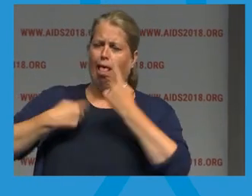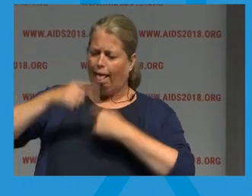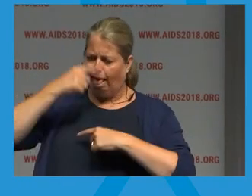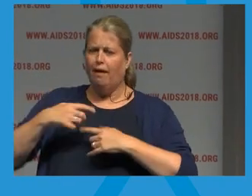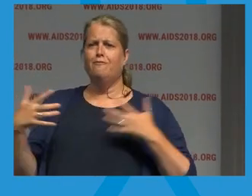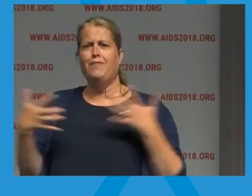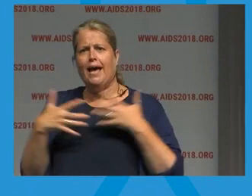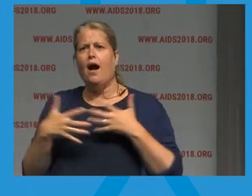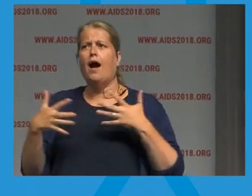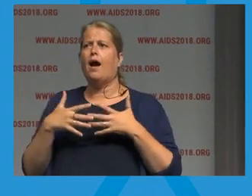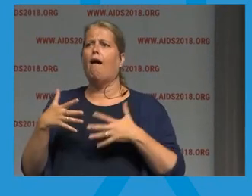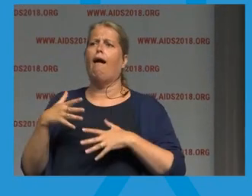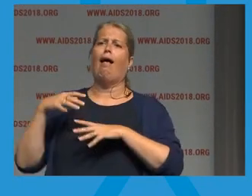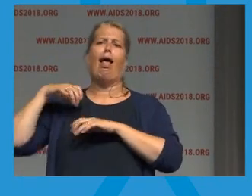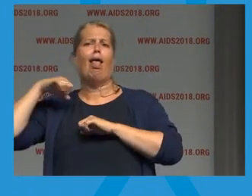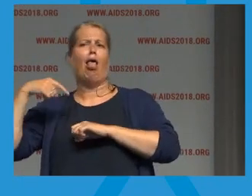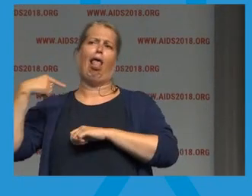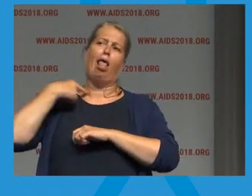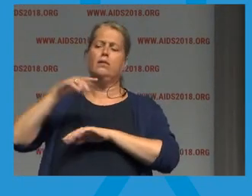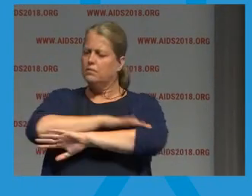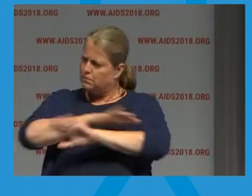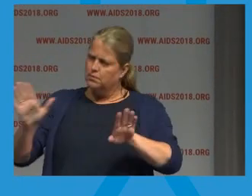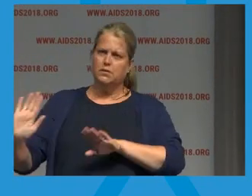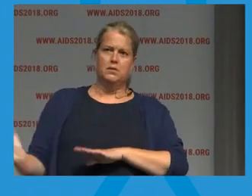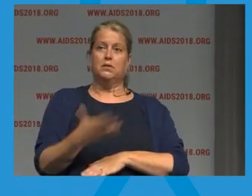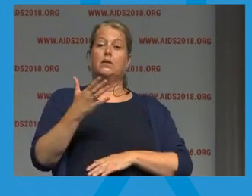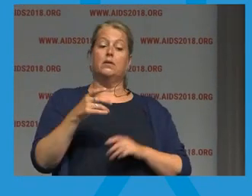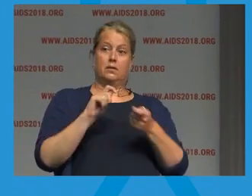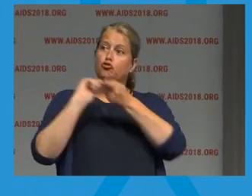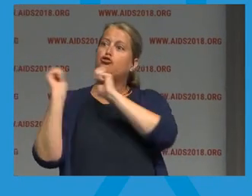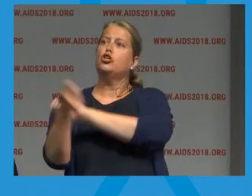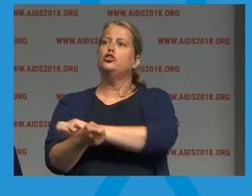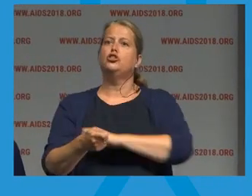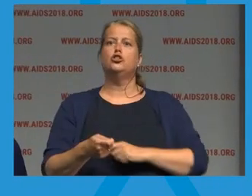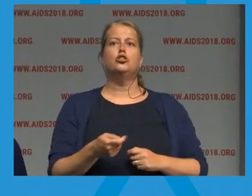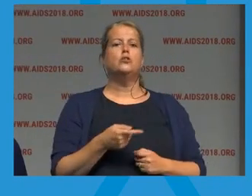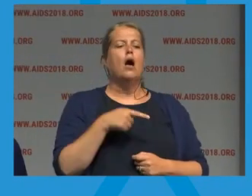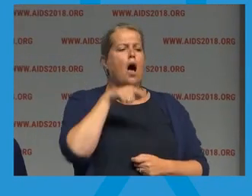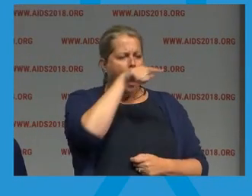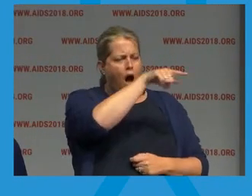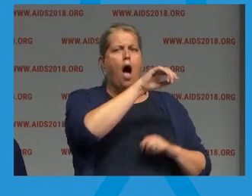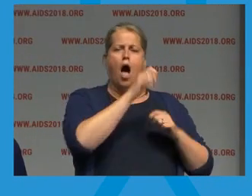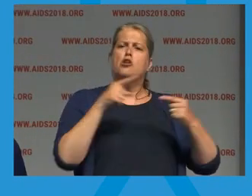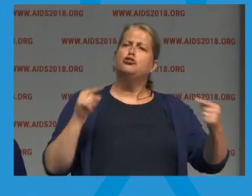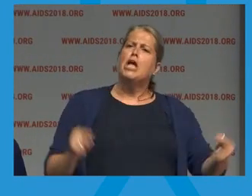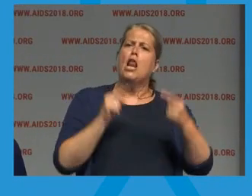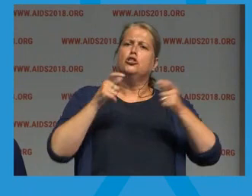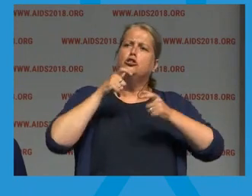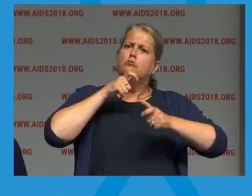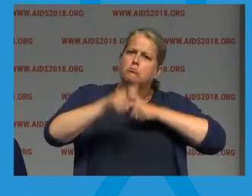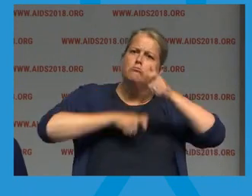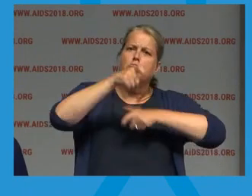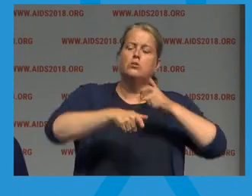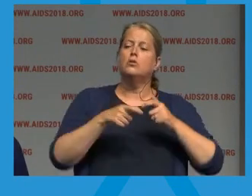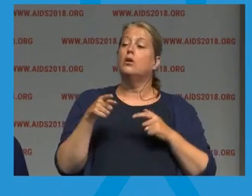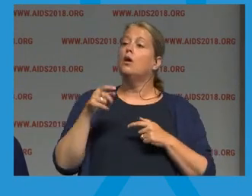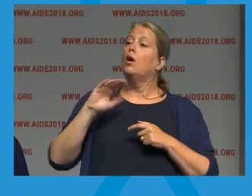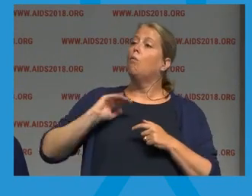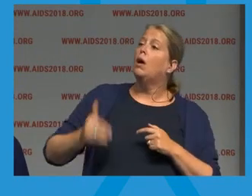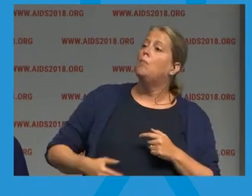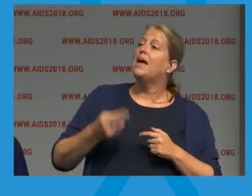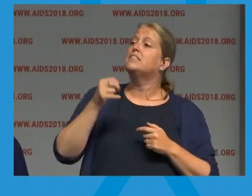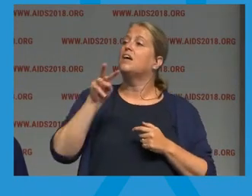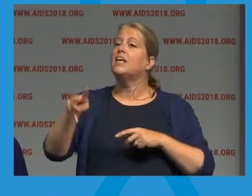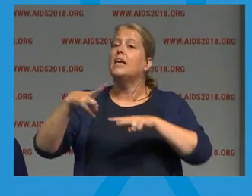victimization. Visionary. Fierce. She was able to articulate challenges facing women in HIV and AIDS sector